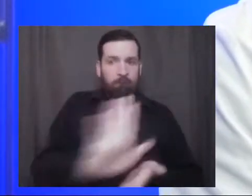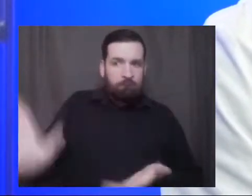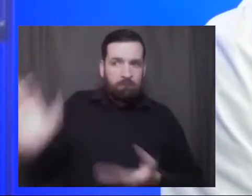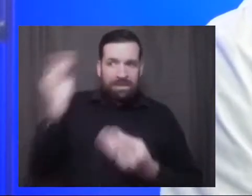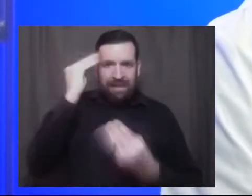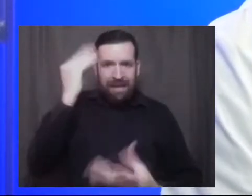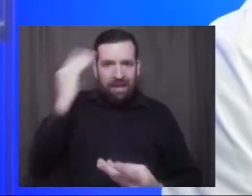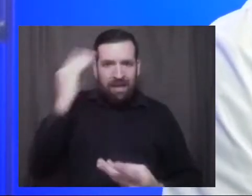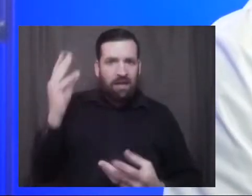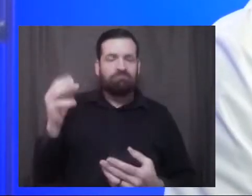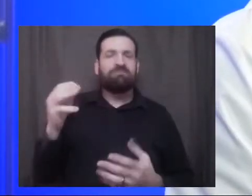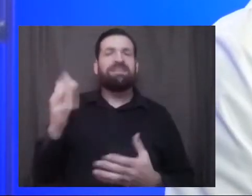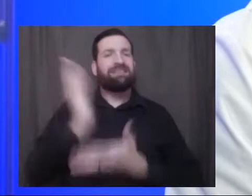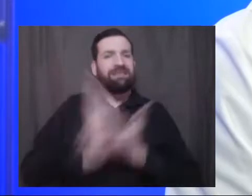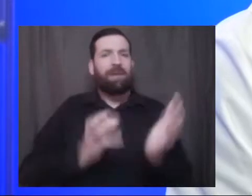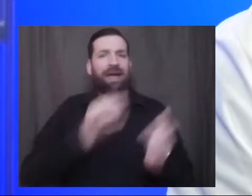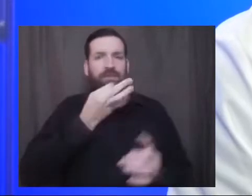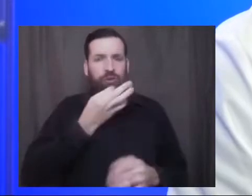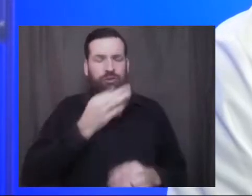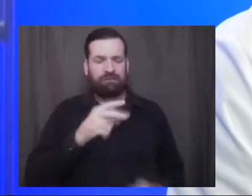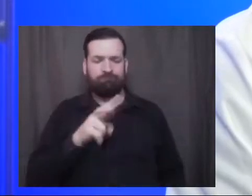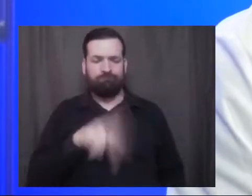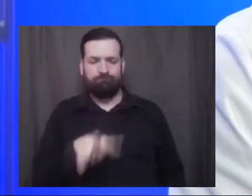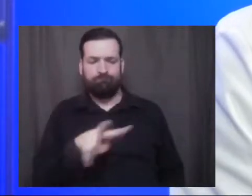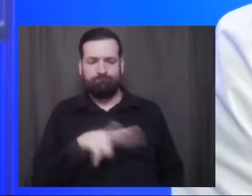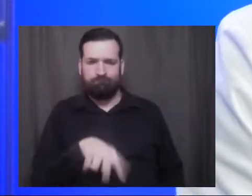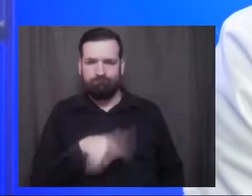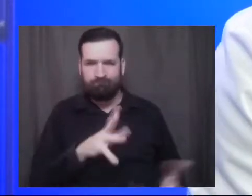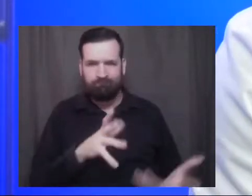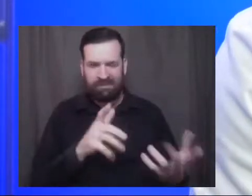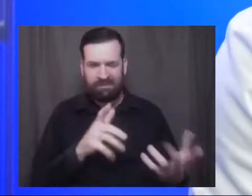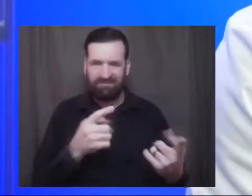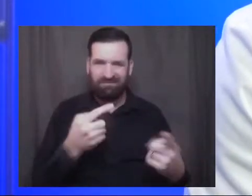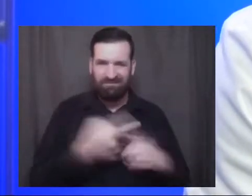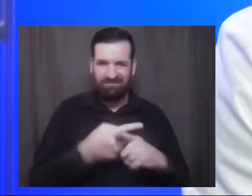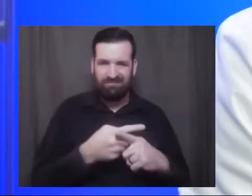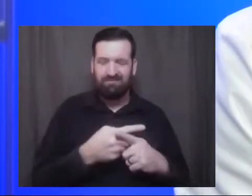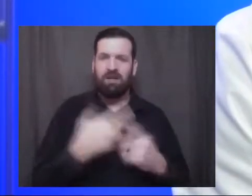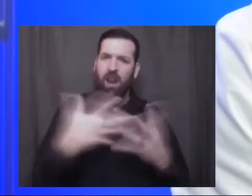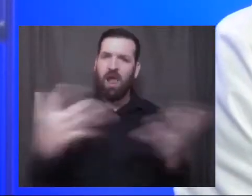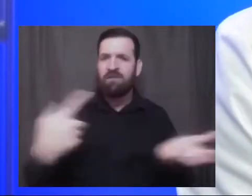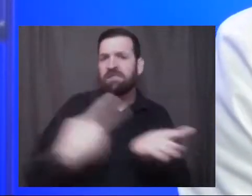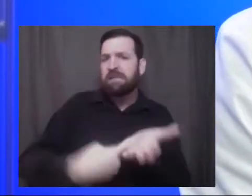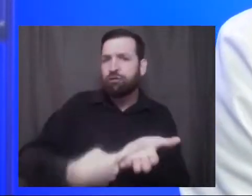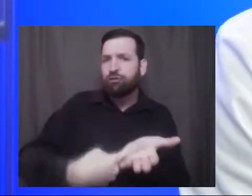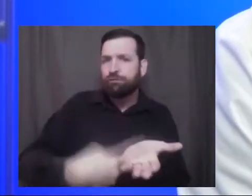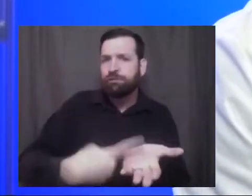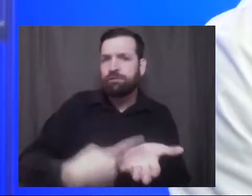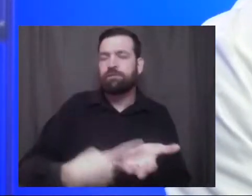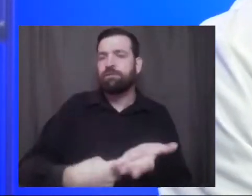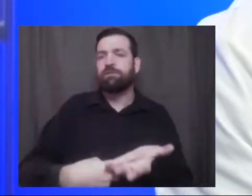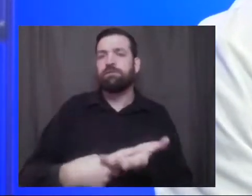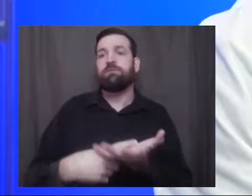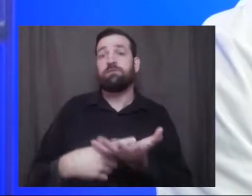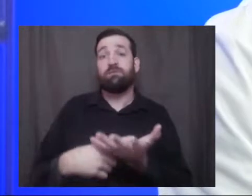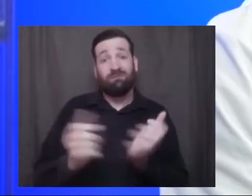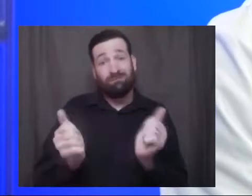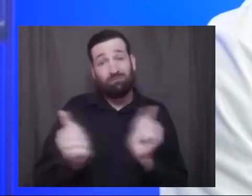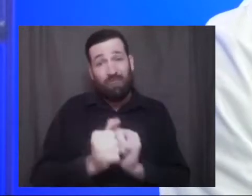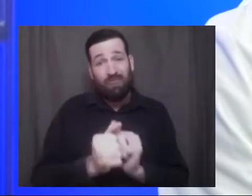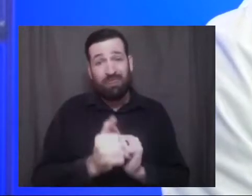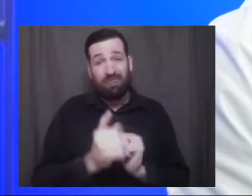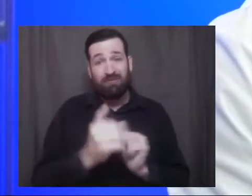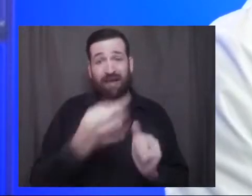data. So there is a lot of consternation. There is a lot of discussion even with the experts, but the FDA